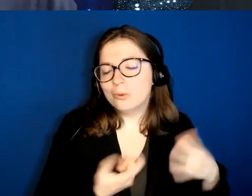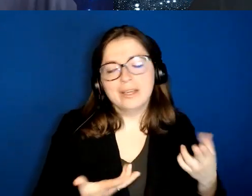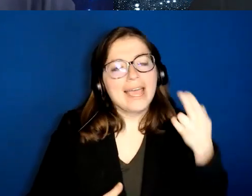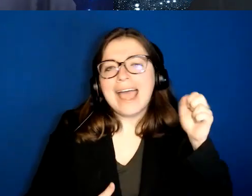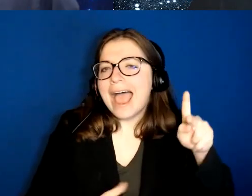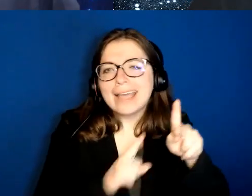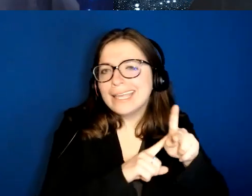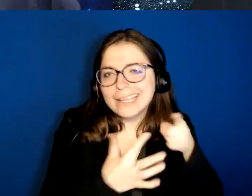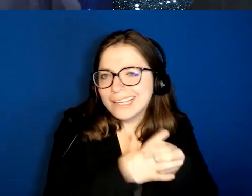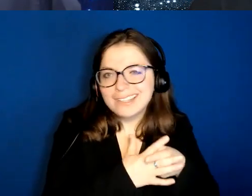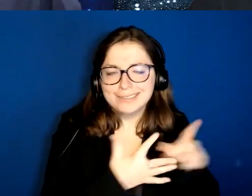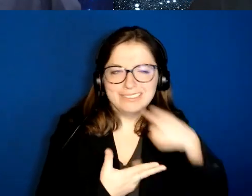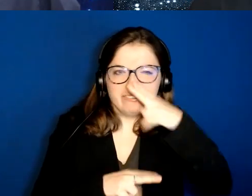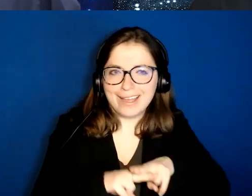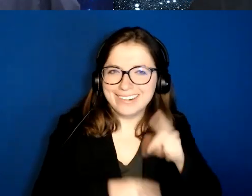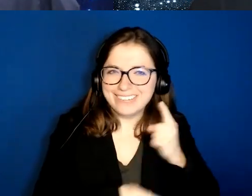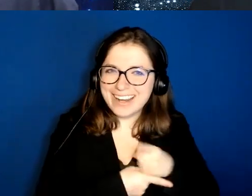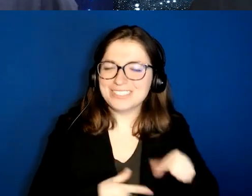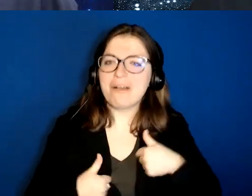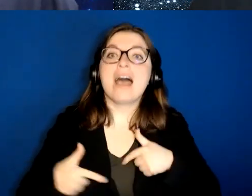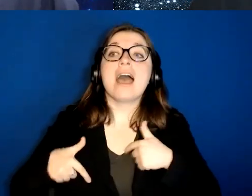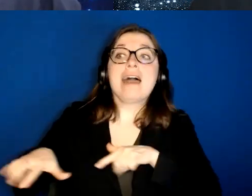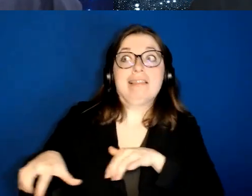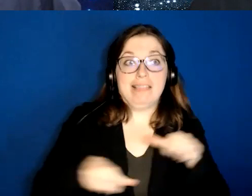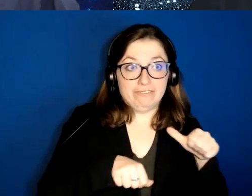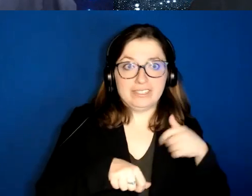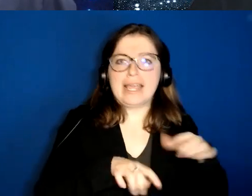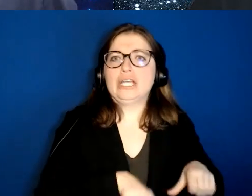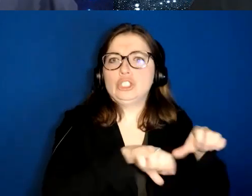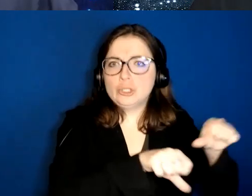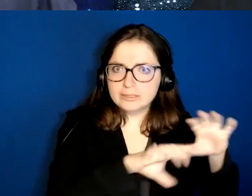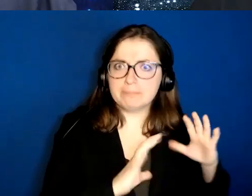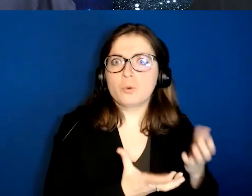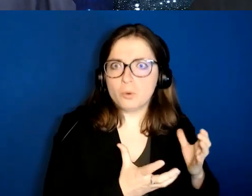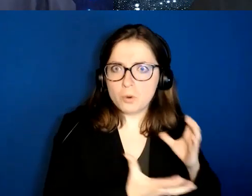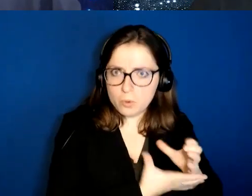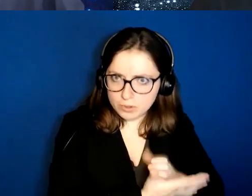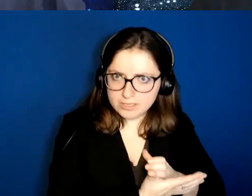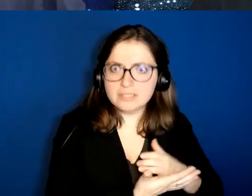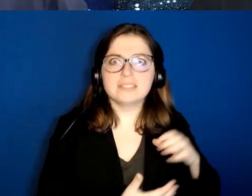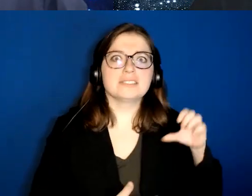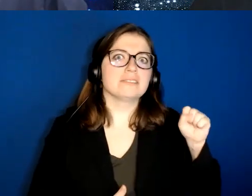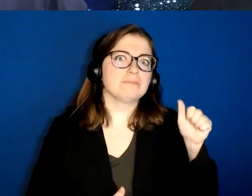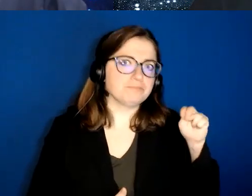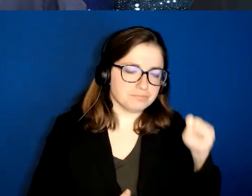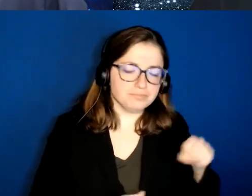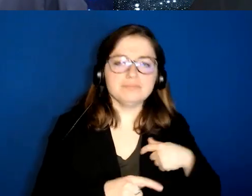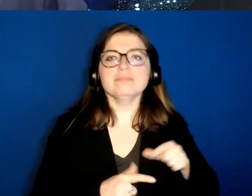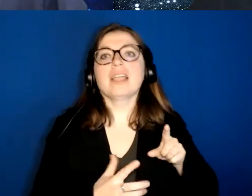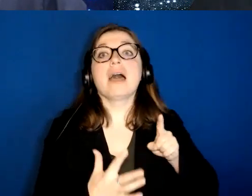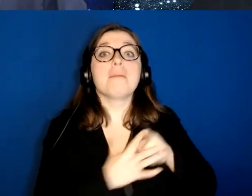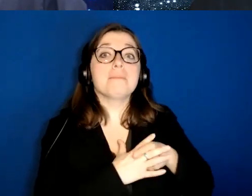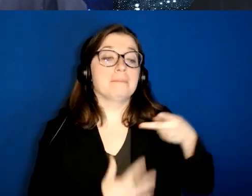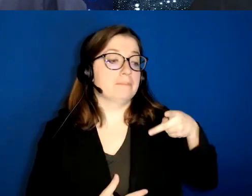So I took a sabbatical, took some SANS courses, came back, developed a penetration testing course, later a